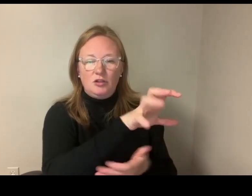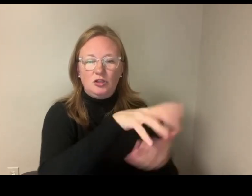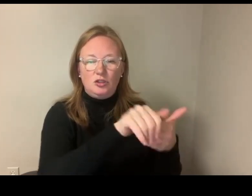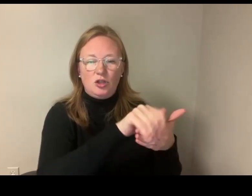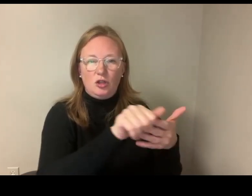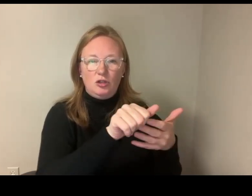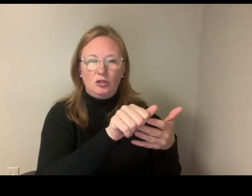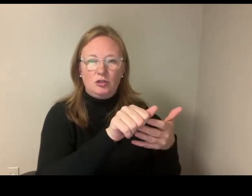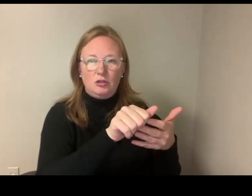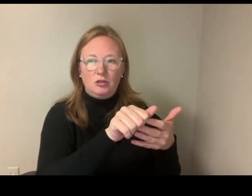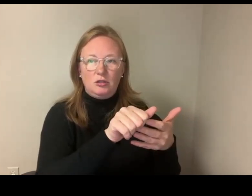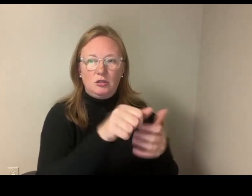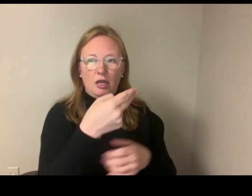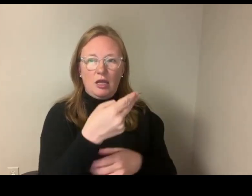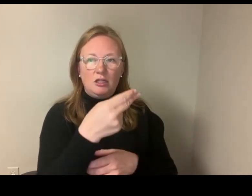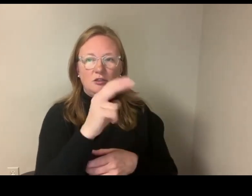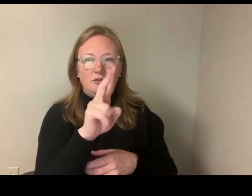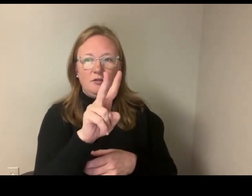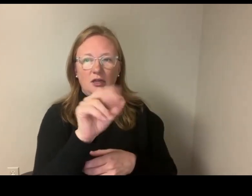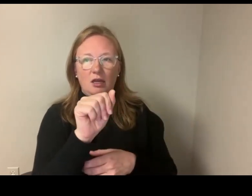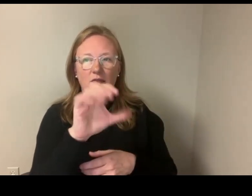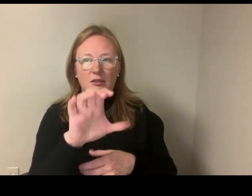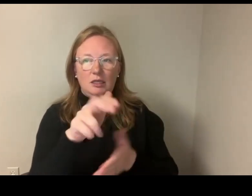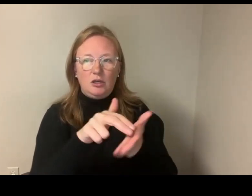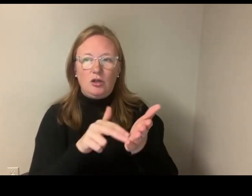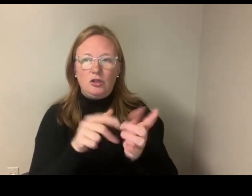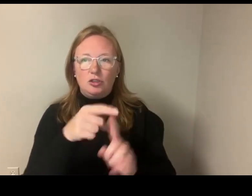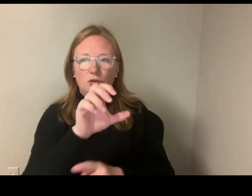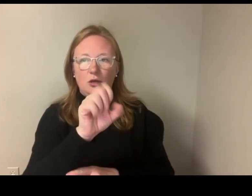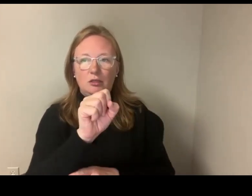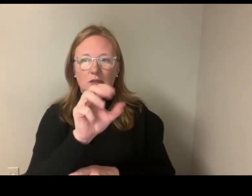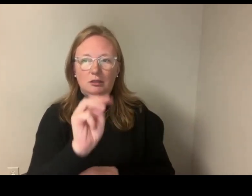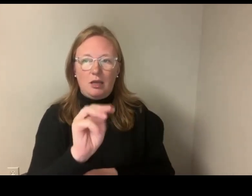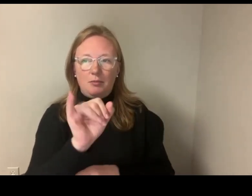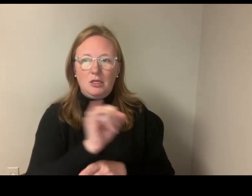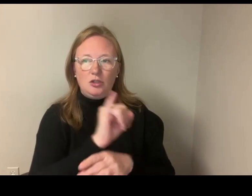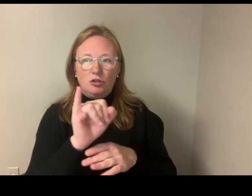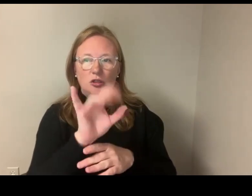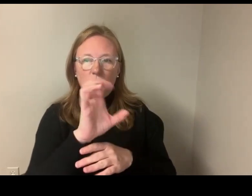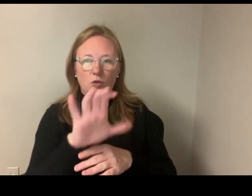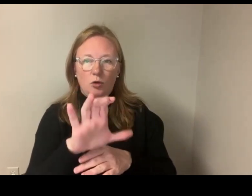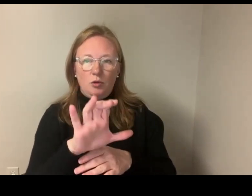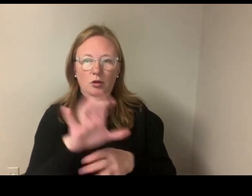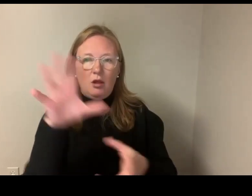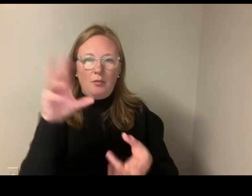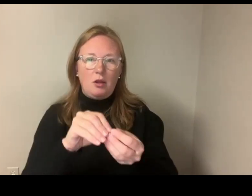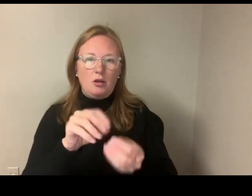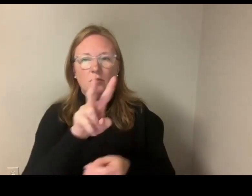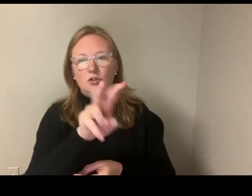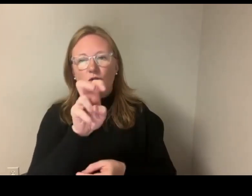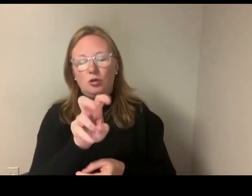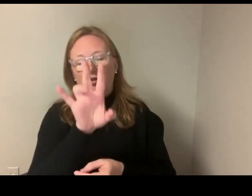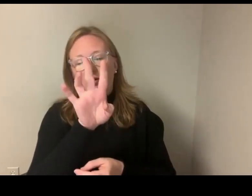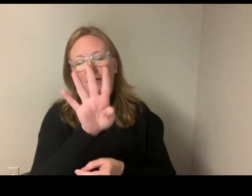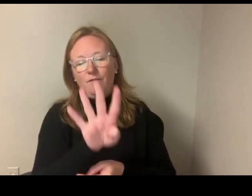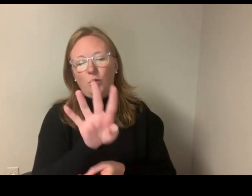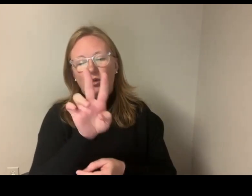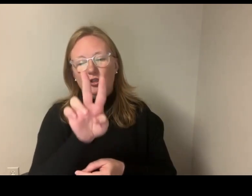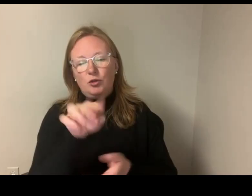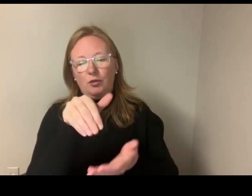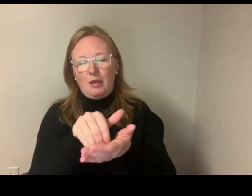$493,500. HVAC contract to SSM Industries Incorporated in the amount of